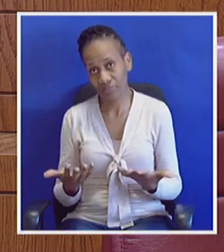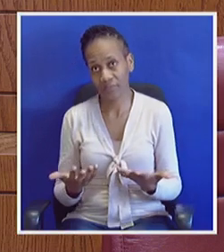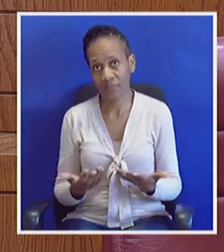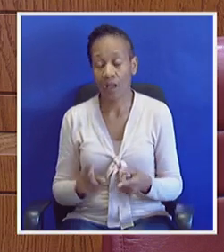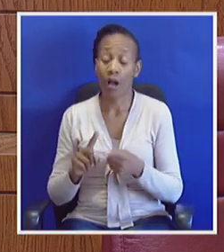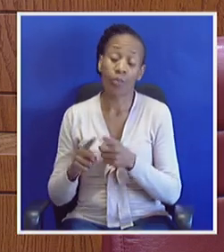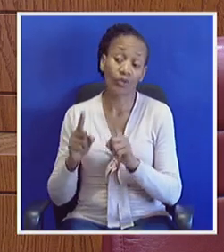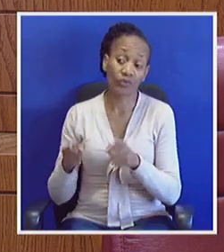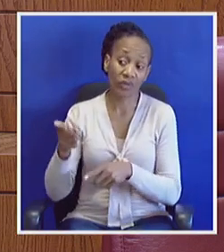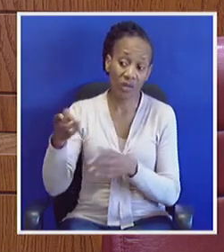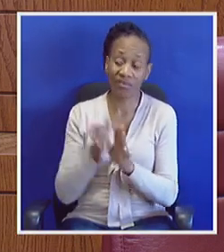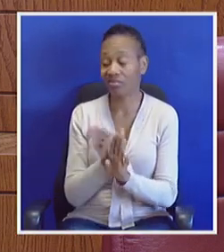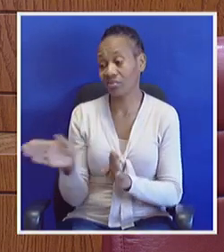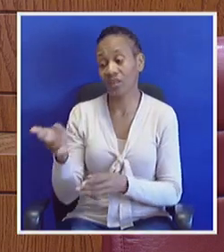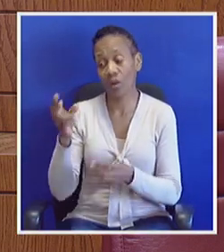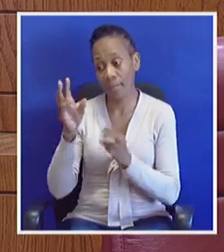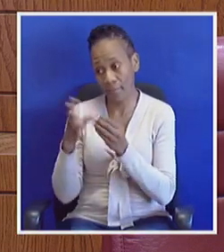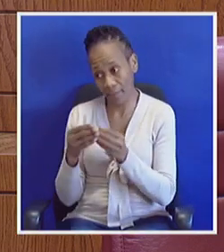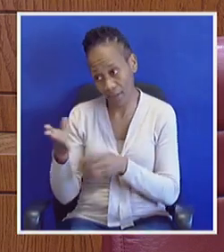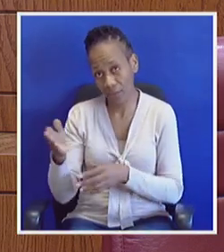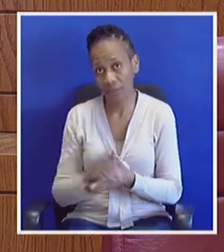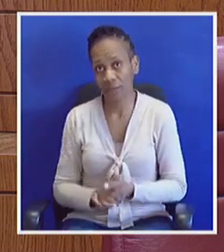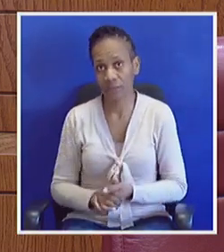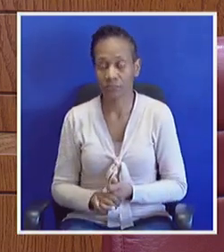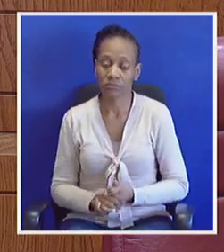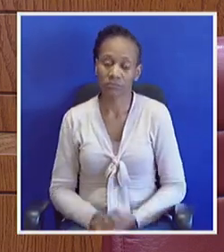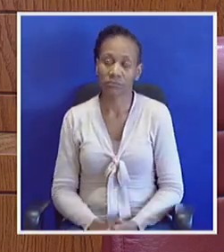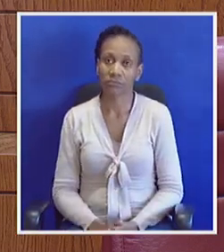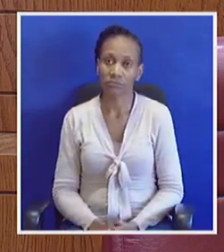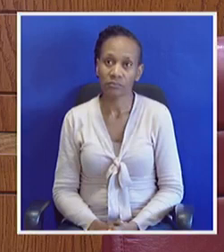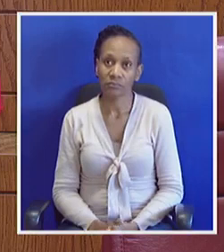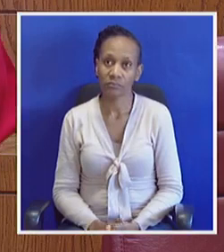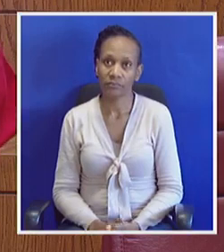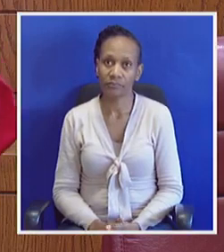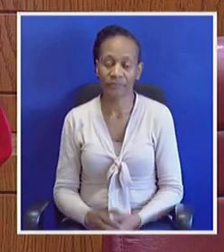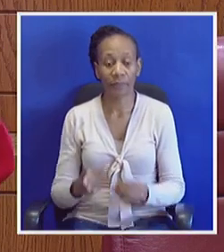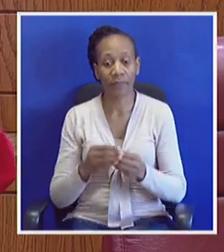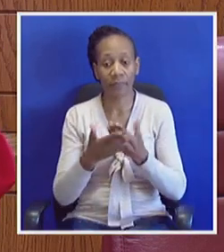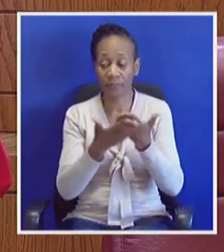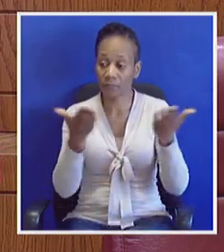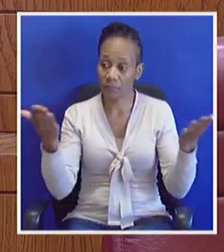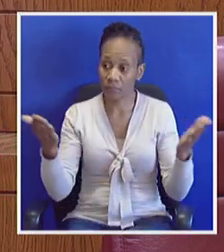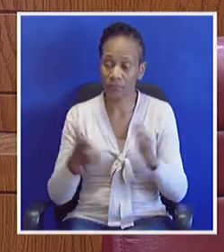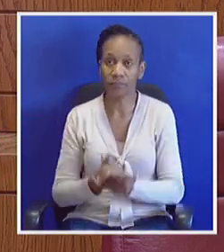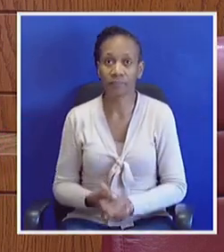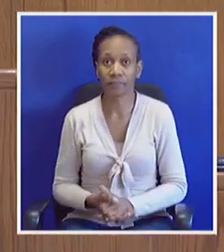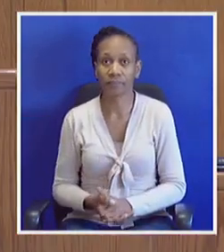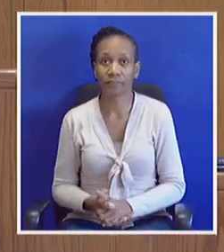The deputy chairperson of this house. Thank you very much. Honorable members,